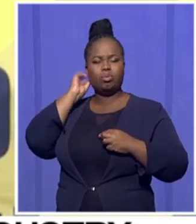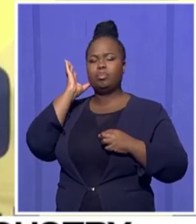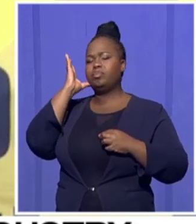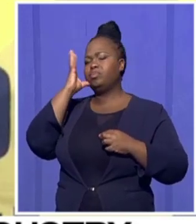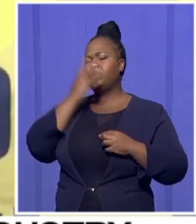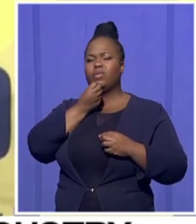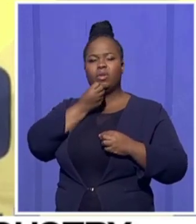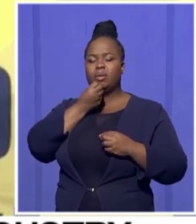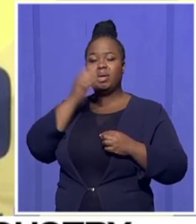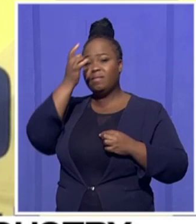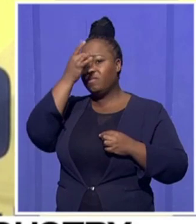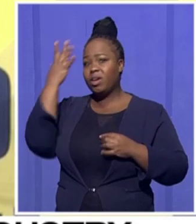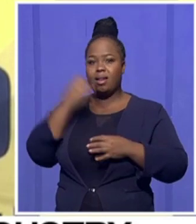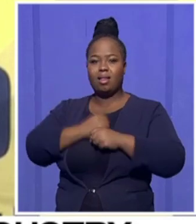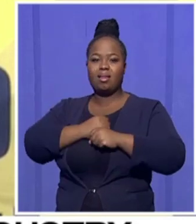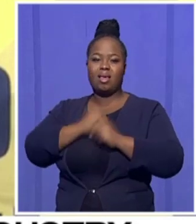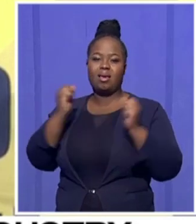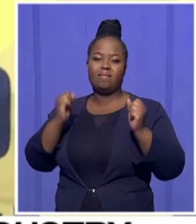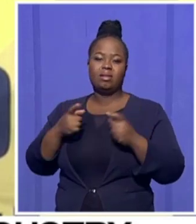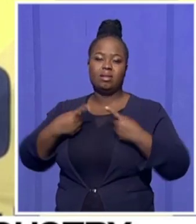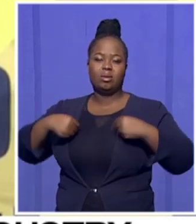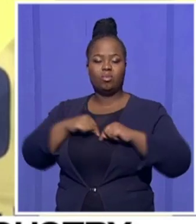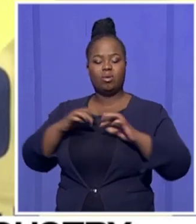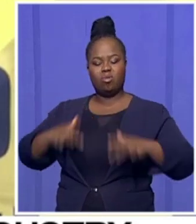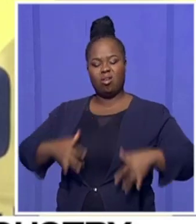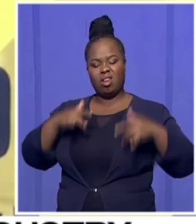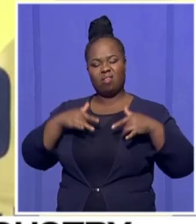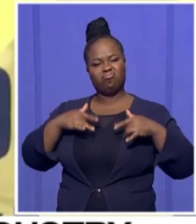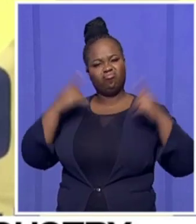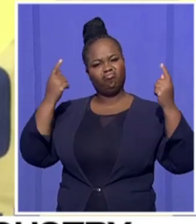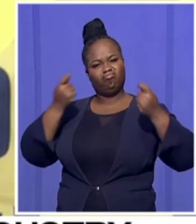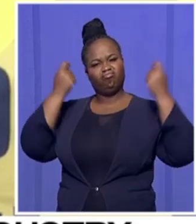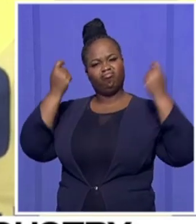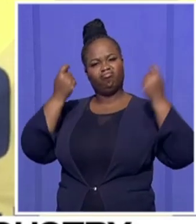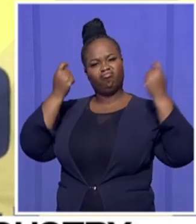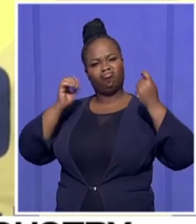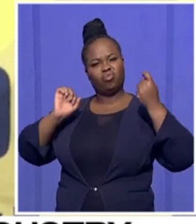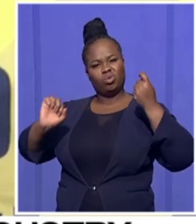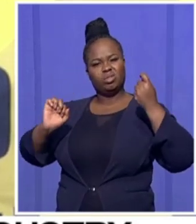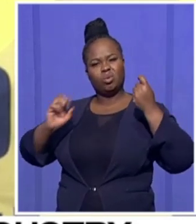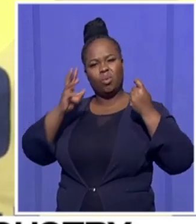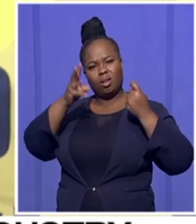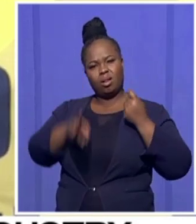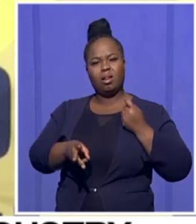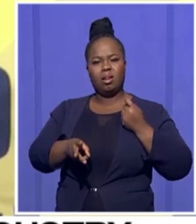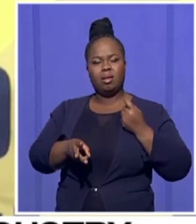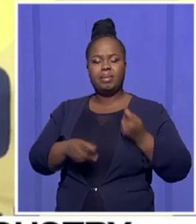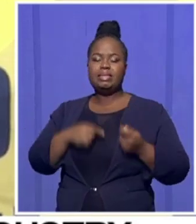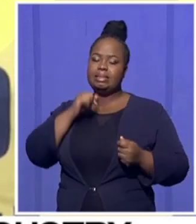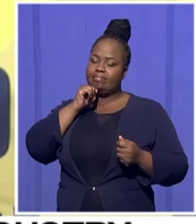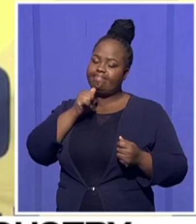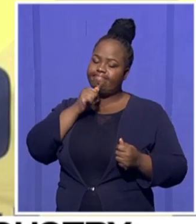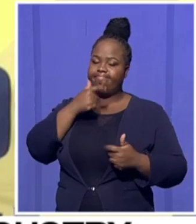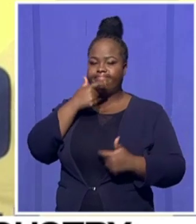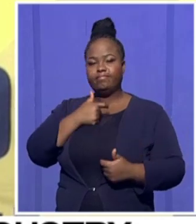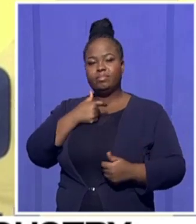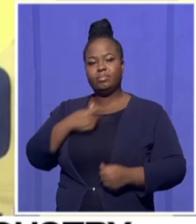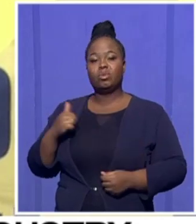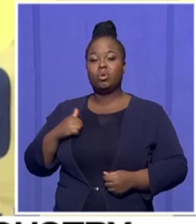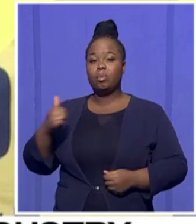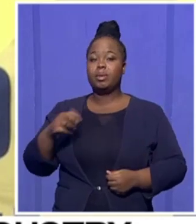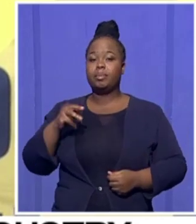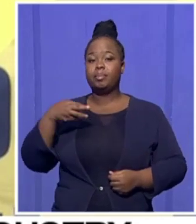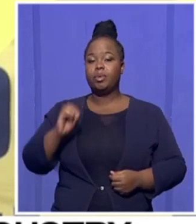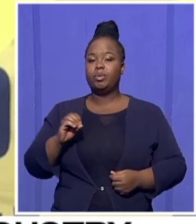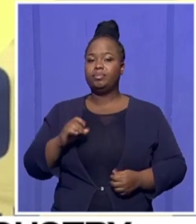that will help us celebrate your life even as we are saddened by your death. Comrade Mpho, yours was a